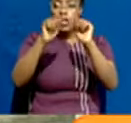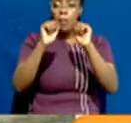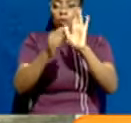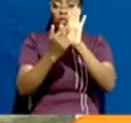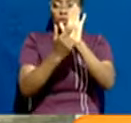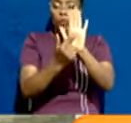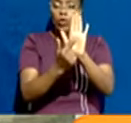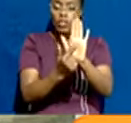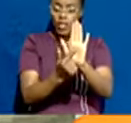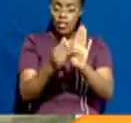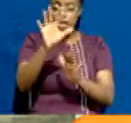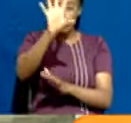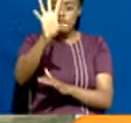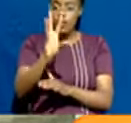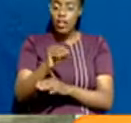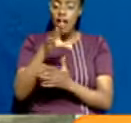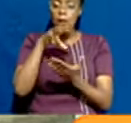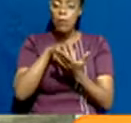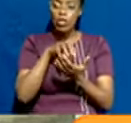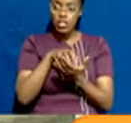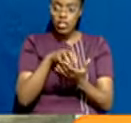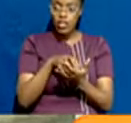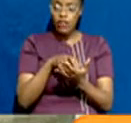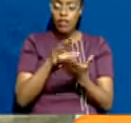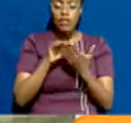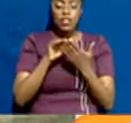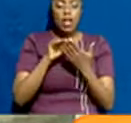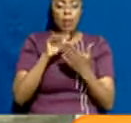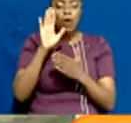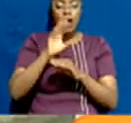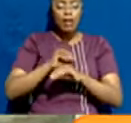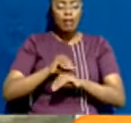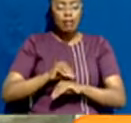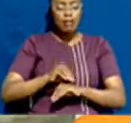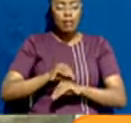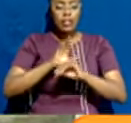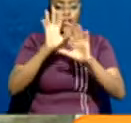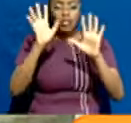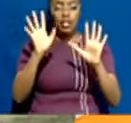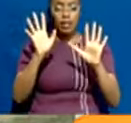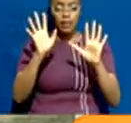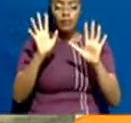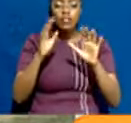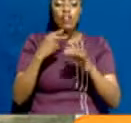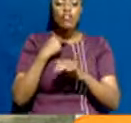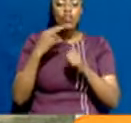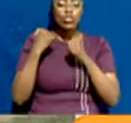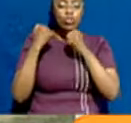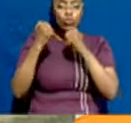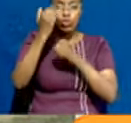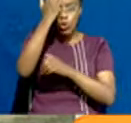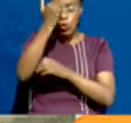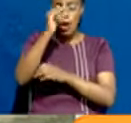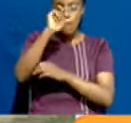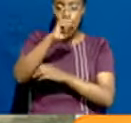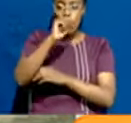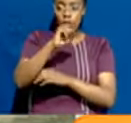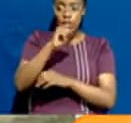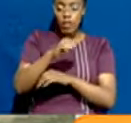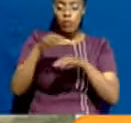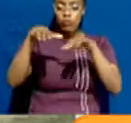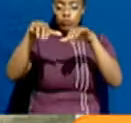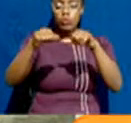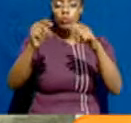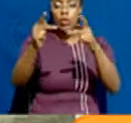project Africa's position much more clearly with a strong voice so that we can take our